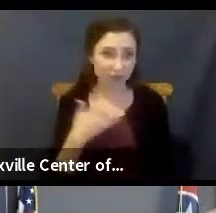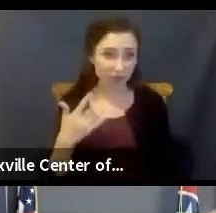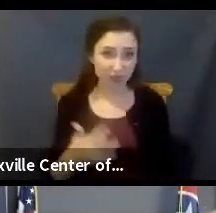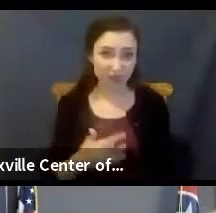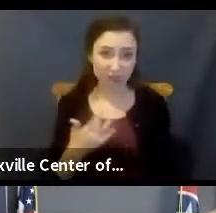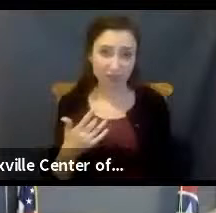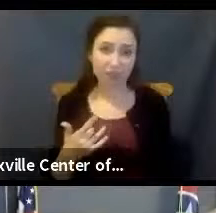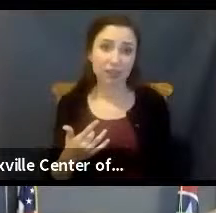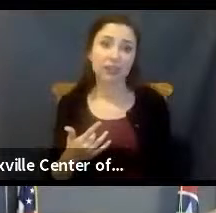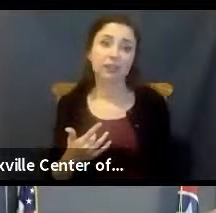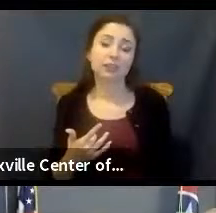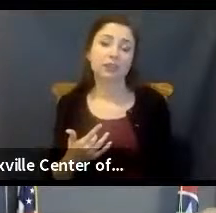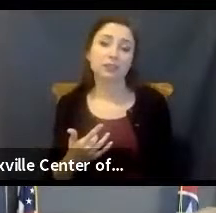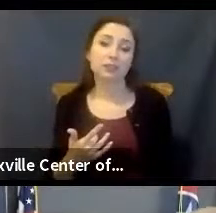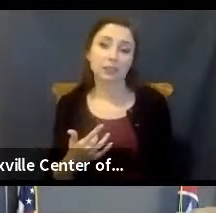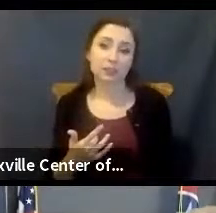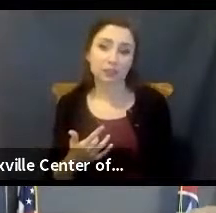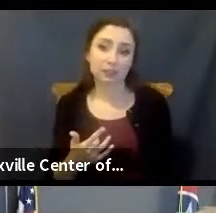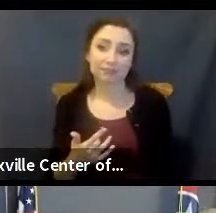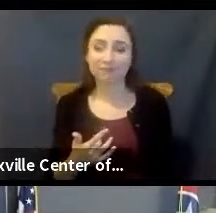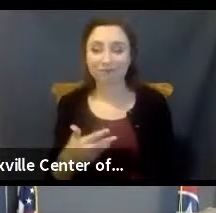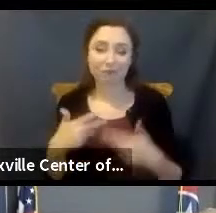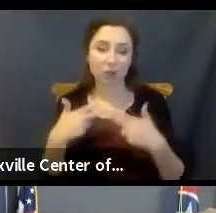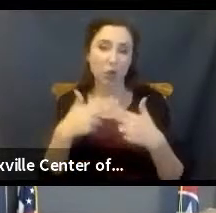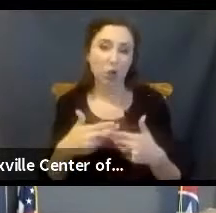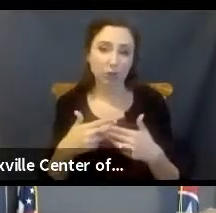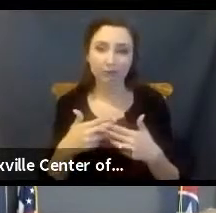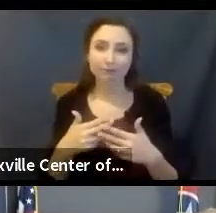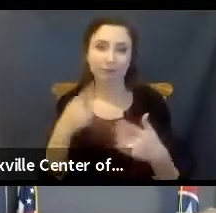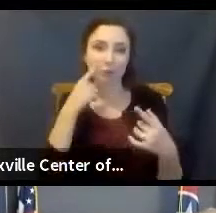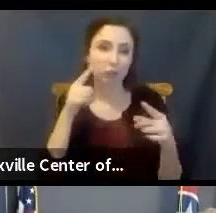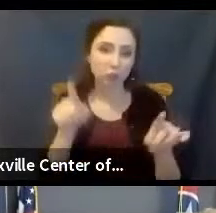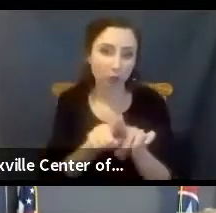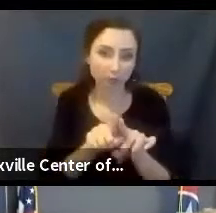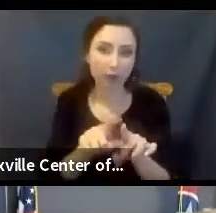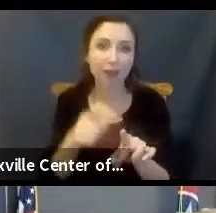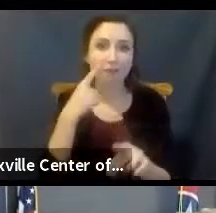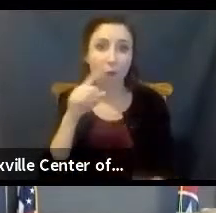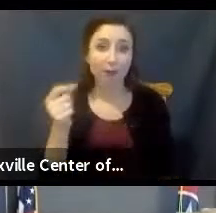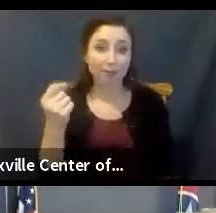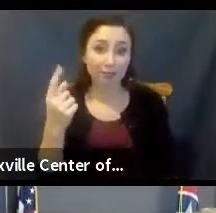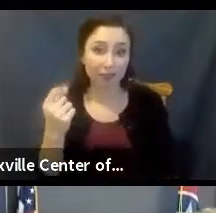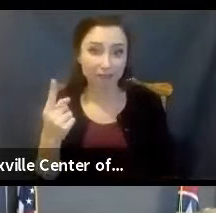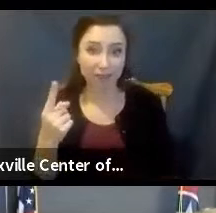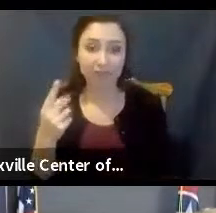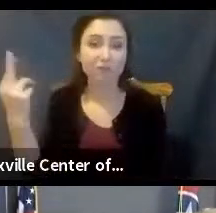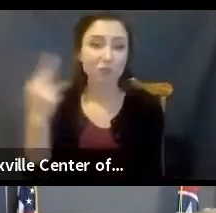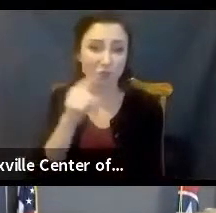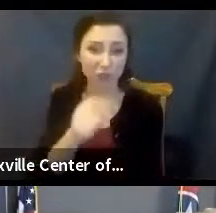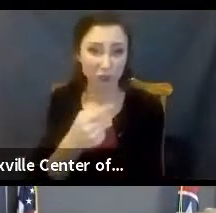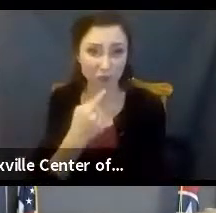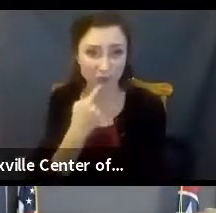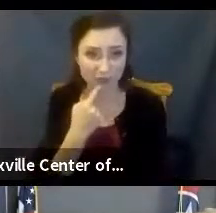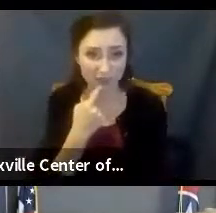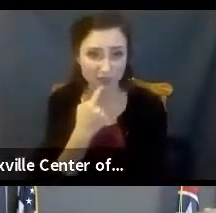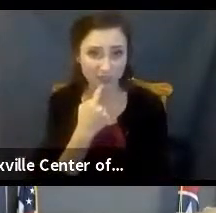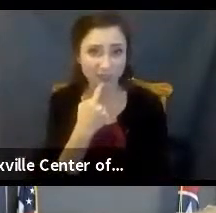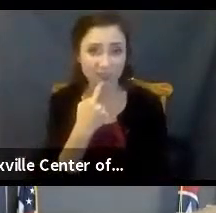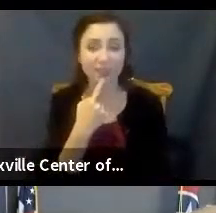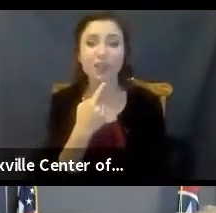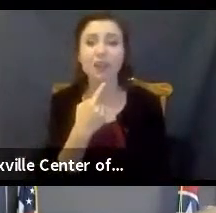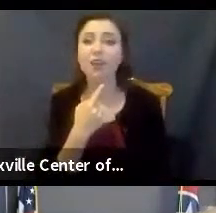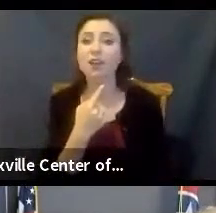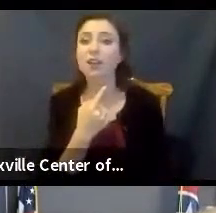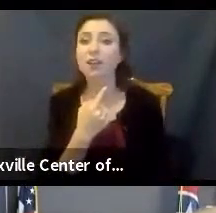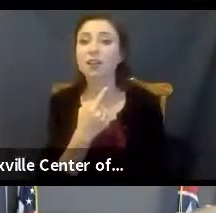that I'll call it a compromise to 11 o'clock for the reasons that you've mentioned? And, you know, it could